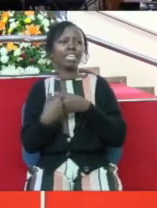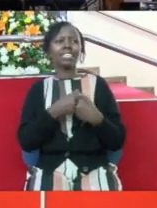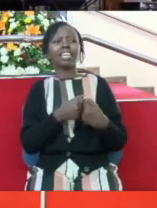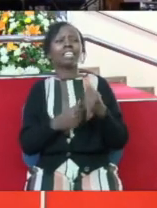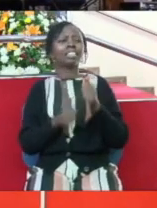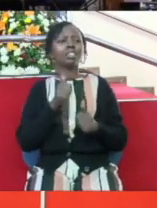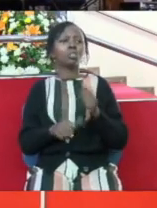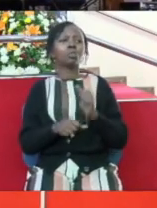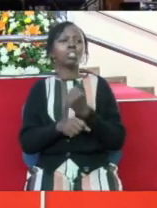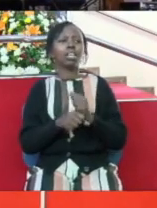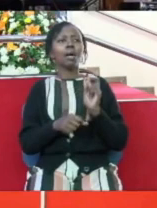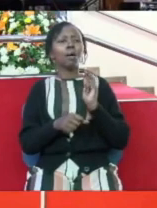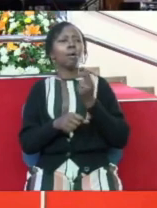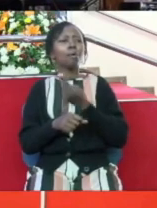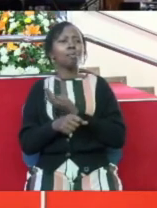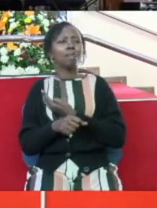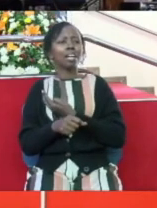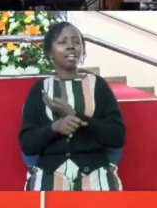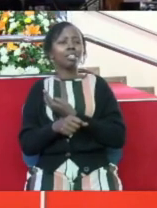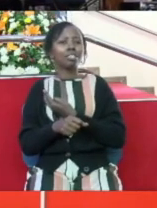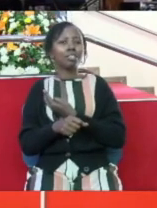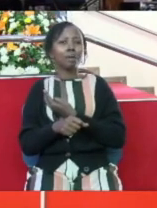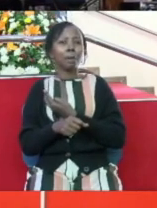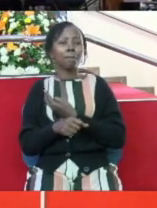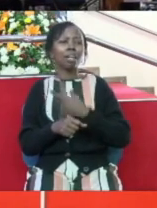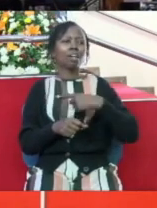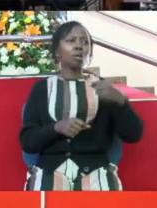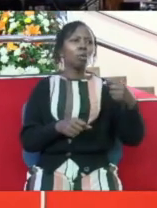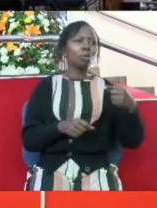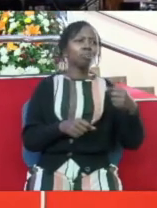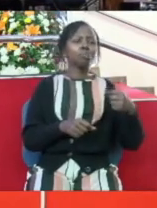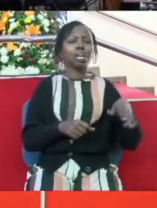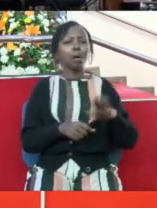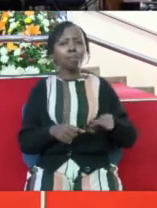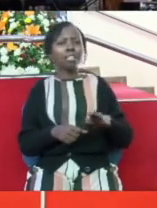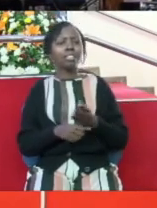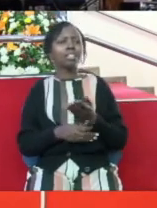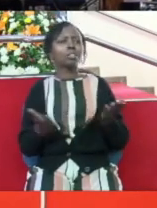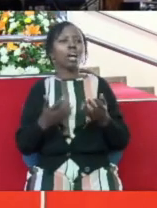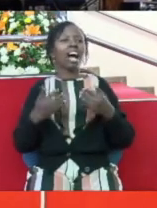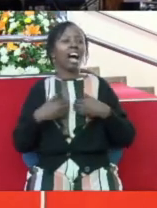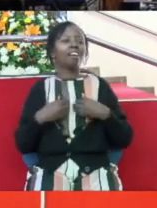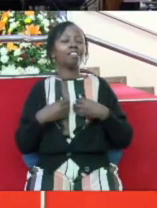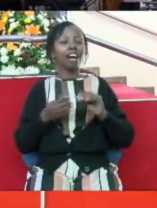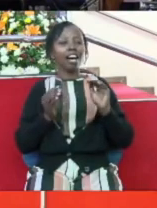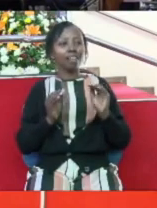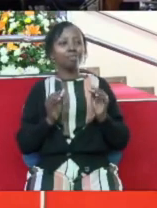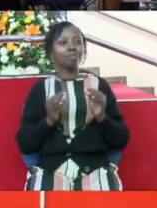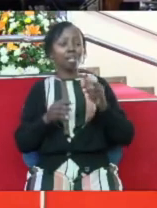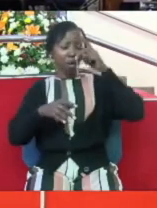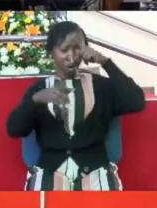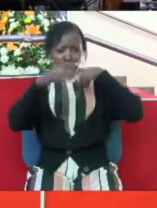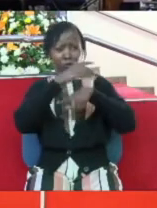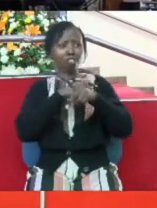into vehicles and travel places because you've heard someone is going to prophesy. Kunaingia kwenye magari unaenda mahali kwa sababu unasikia kuna nabii fulani mahali